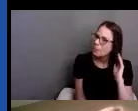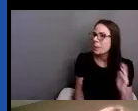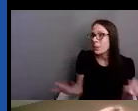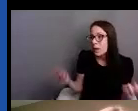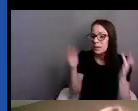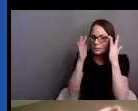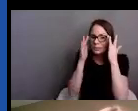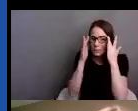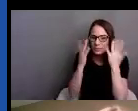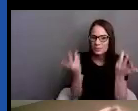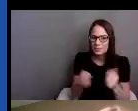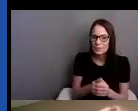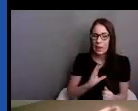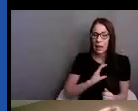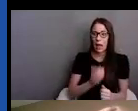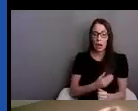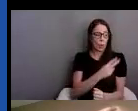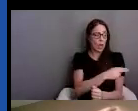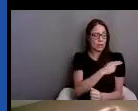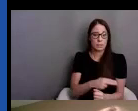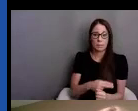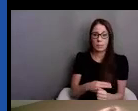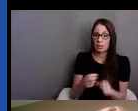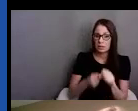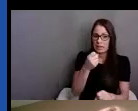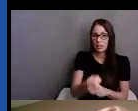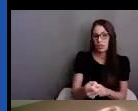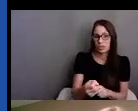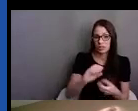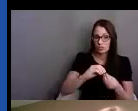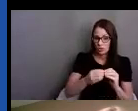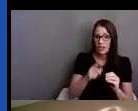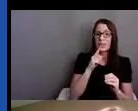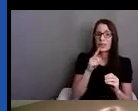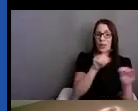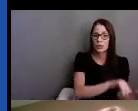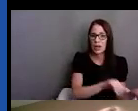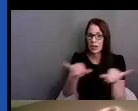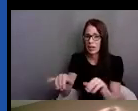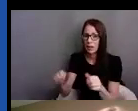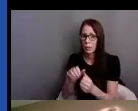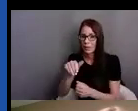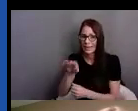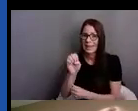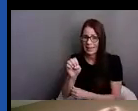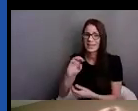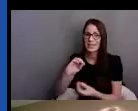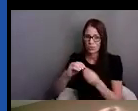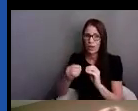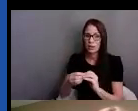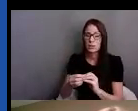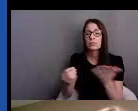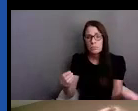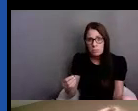part, I would say that our hospitalization trends are really tracking with our case trends. So, while we've